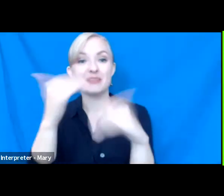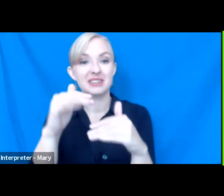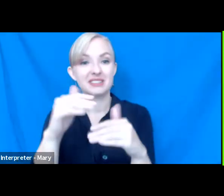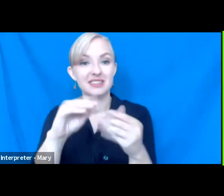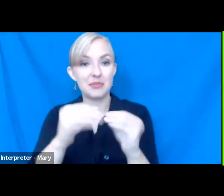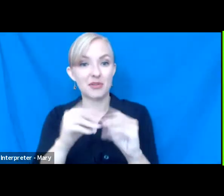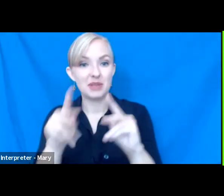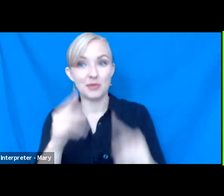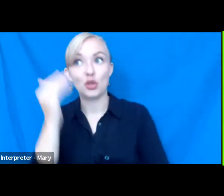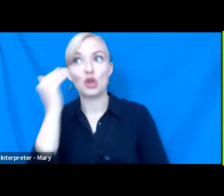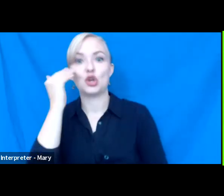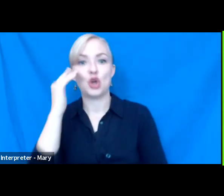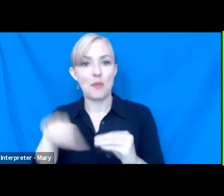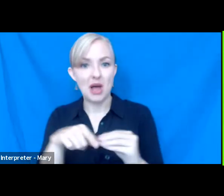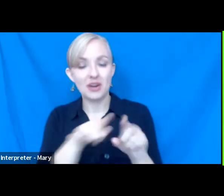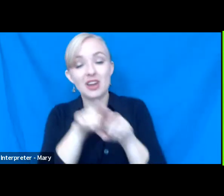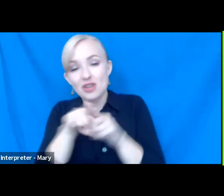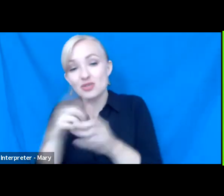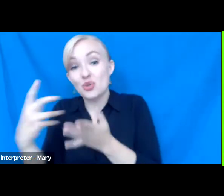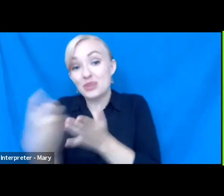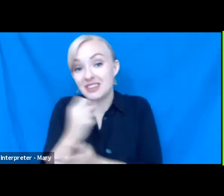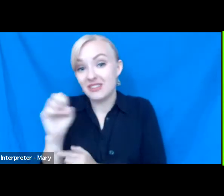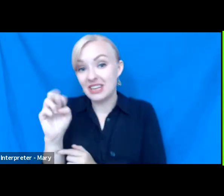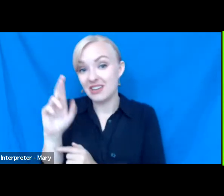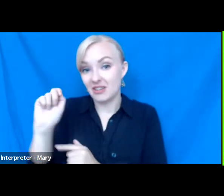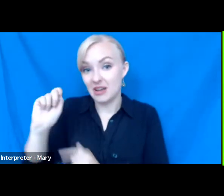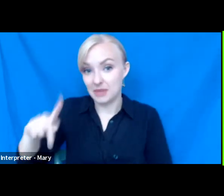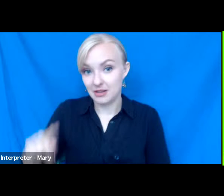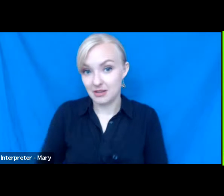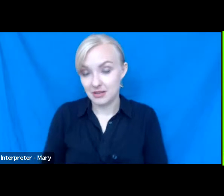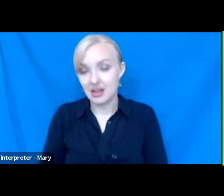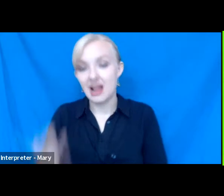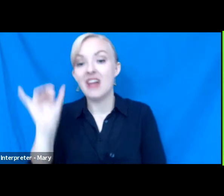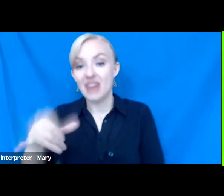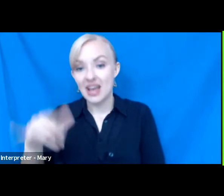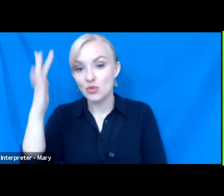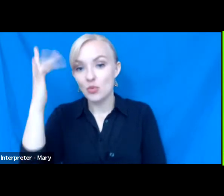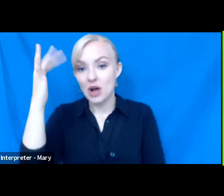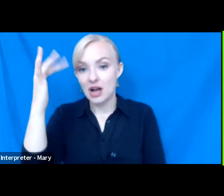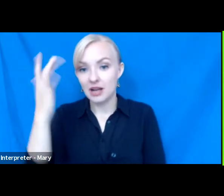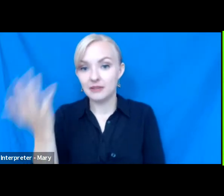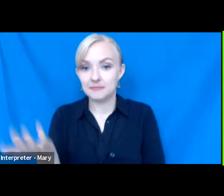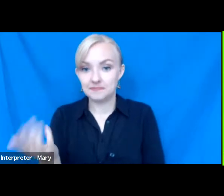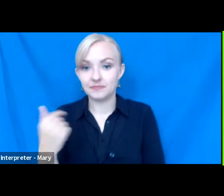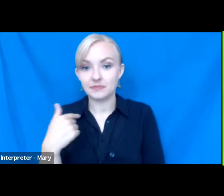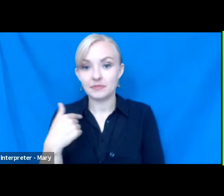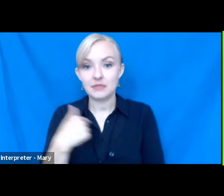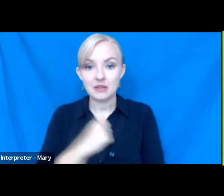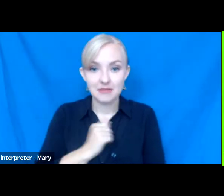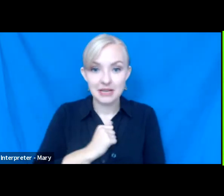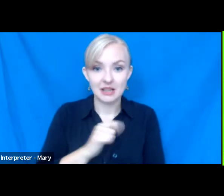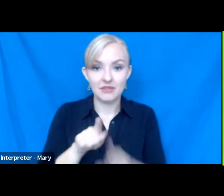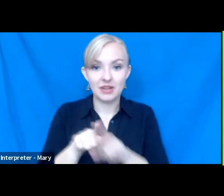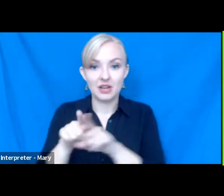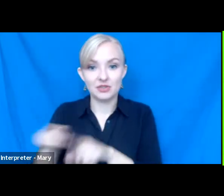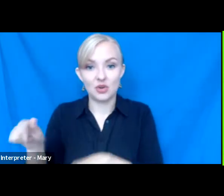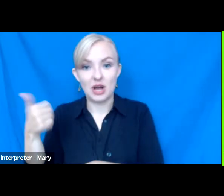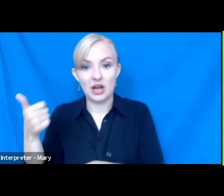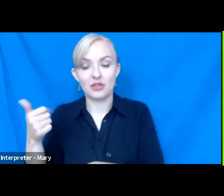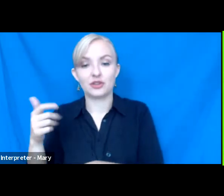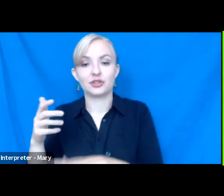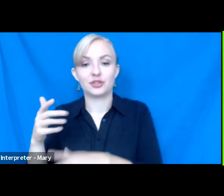about and receive emergency rental assistance. And that's why I and others from the federal government are